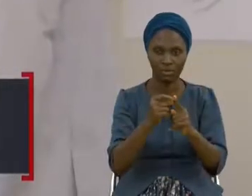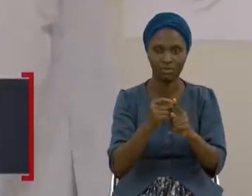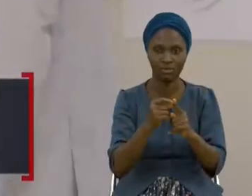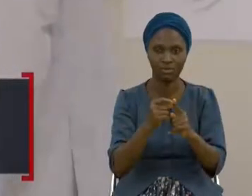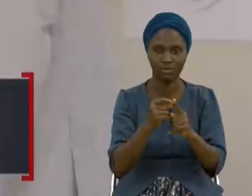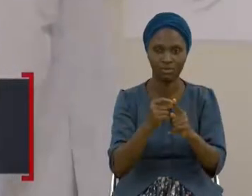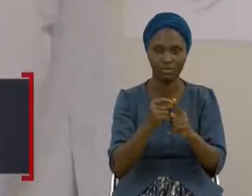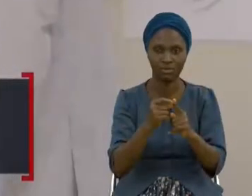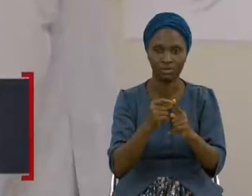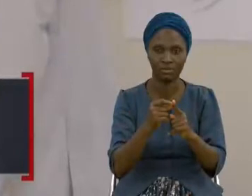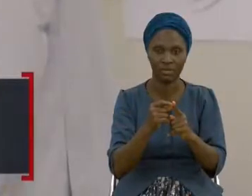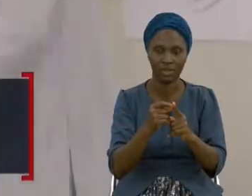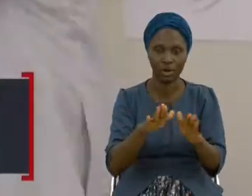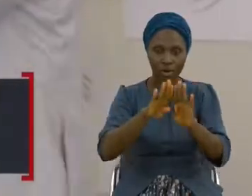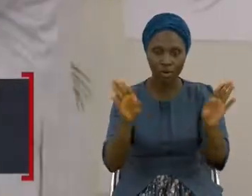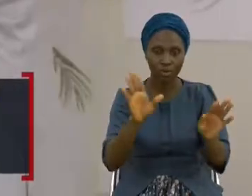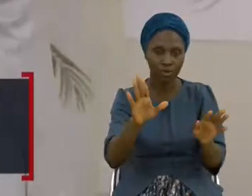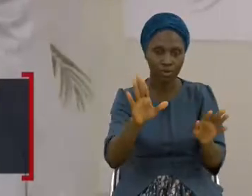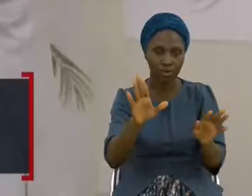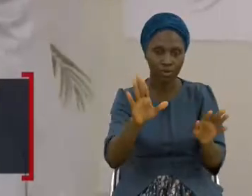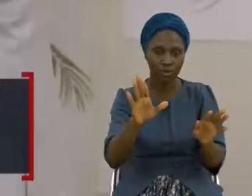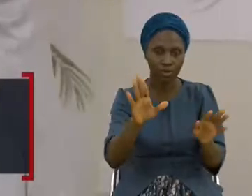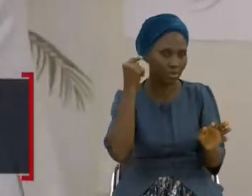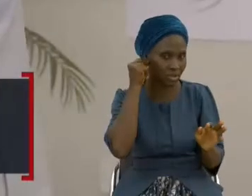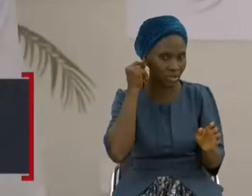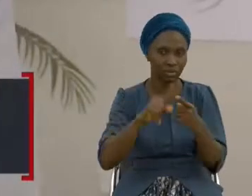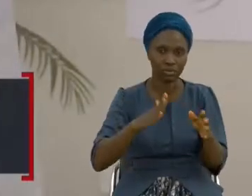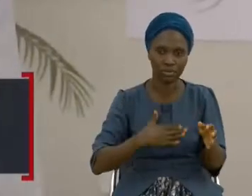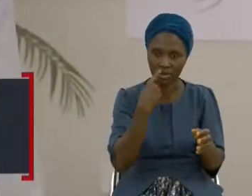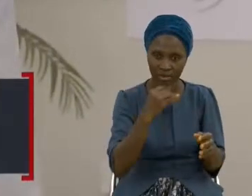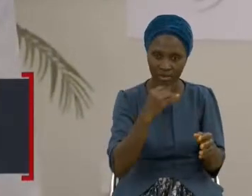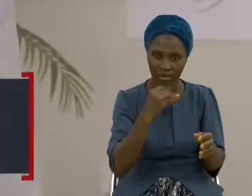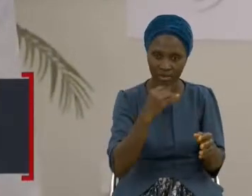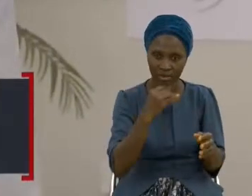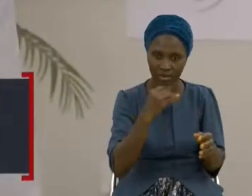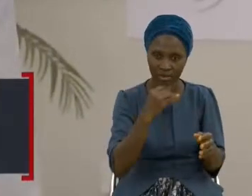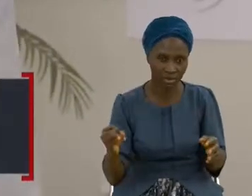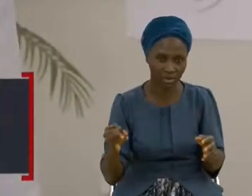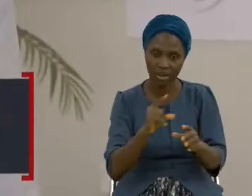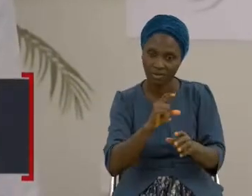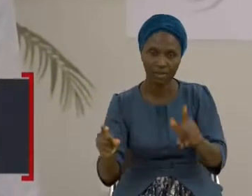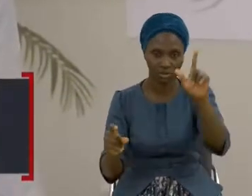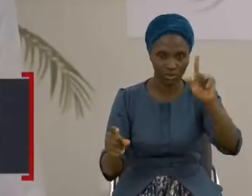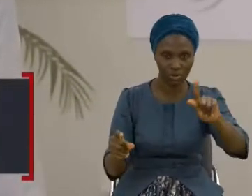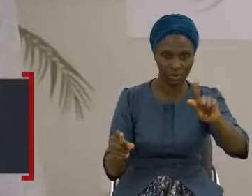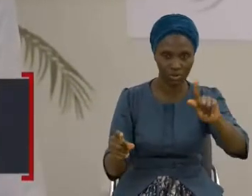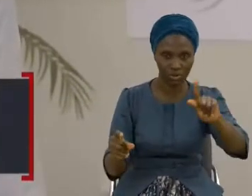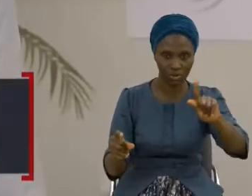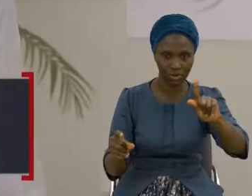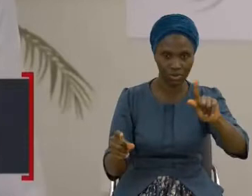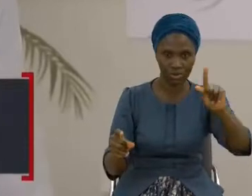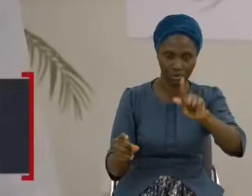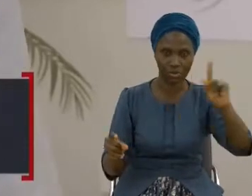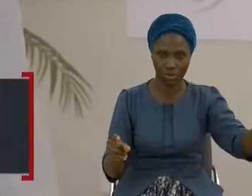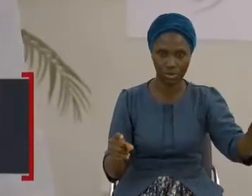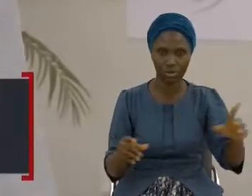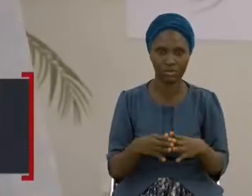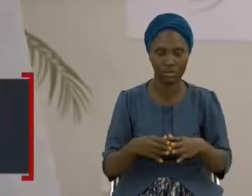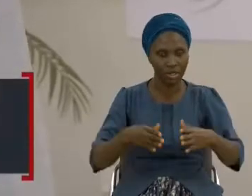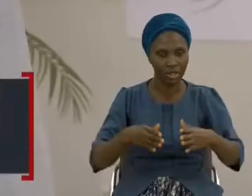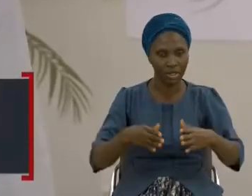sails verse 21 let them not depart from thine